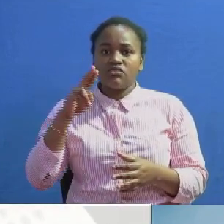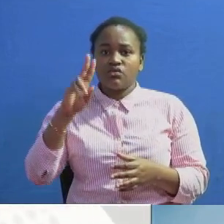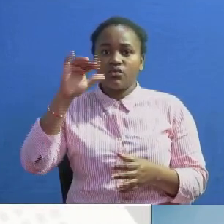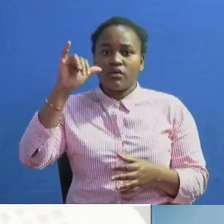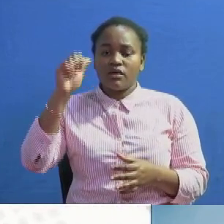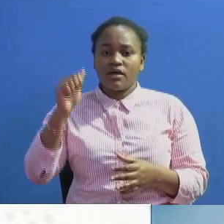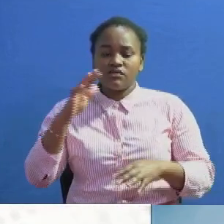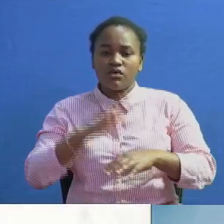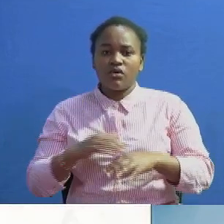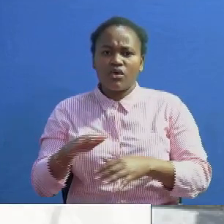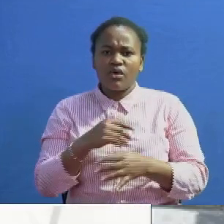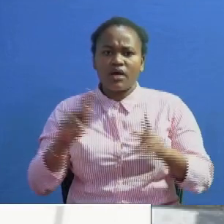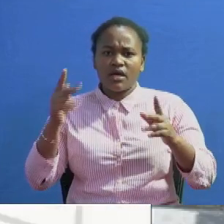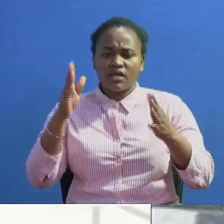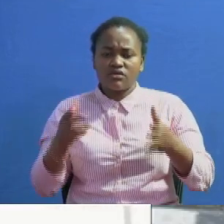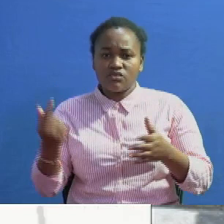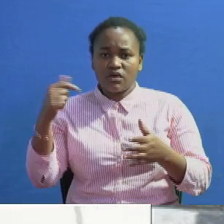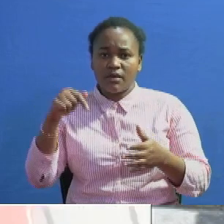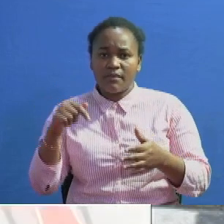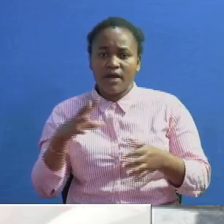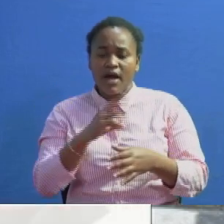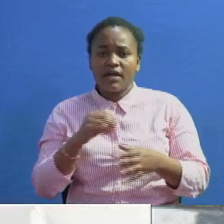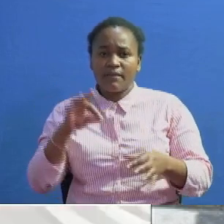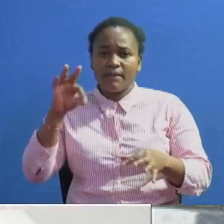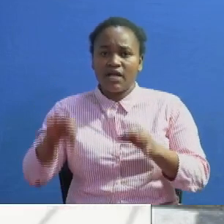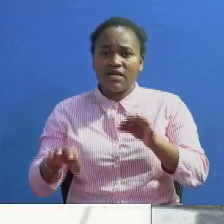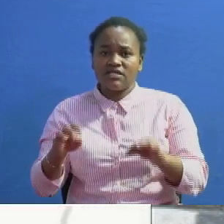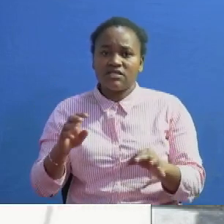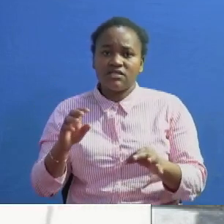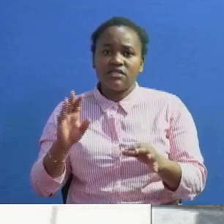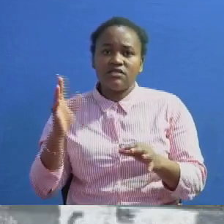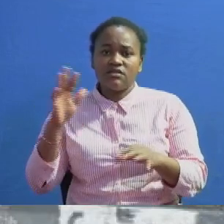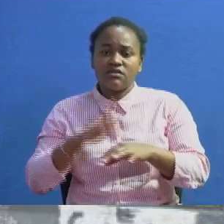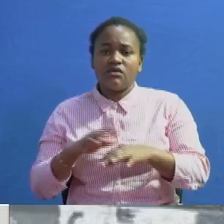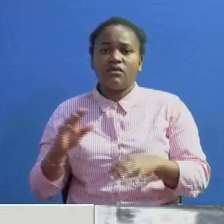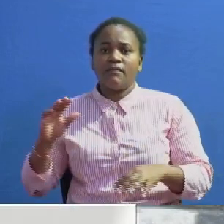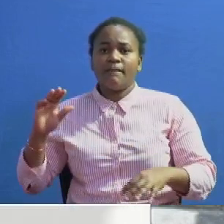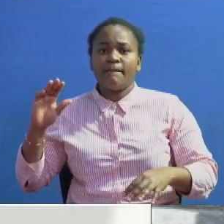called on Kenyans to come out in large numbers and plant trees on Monday.